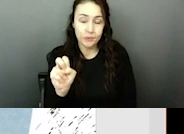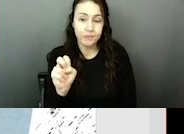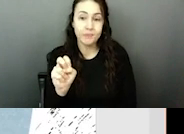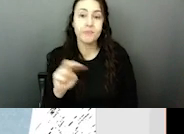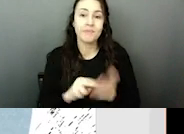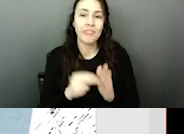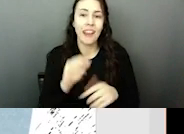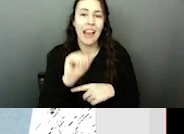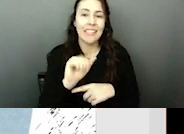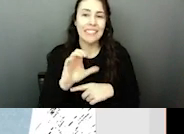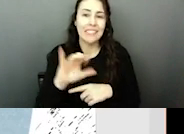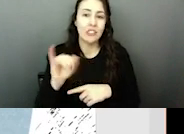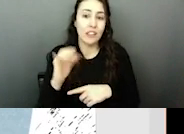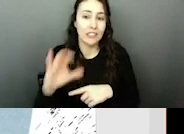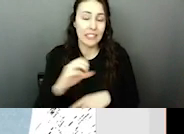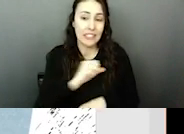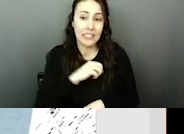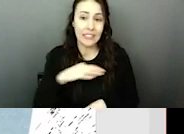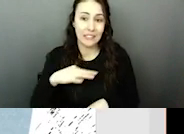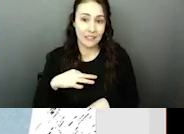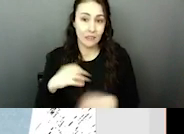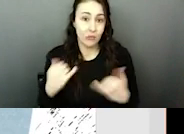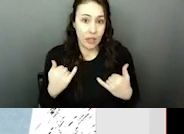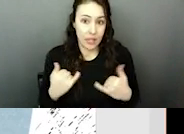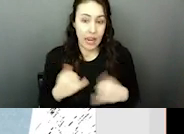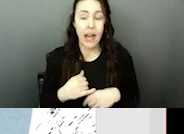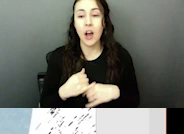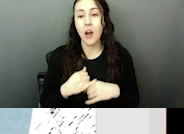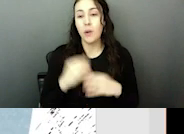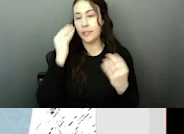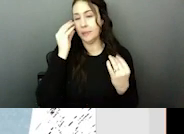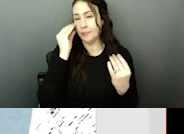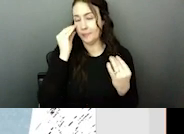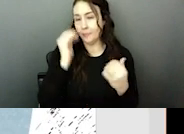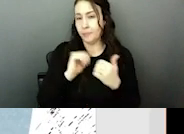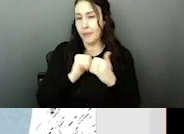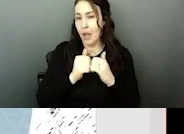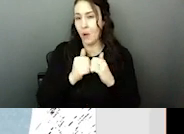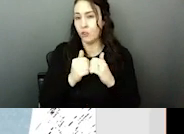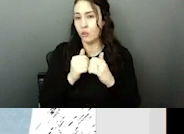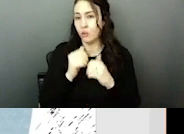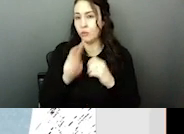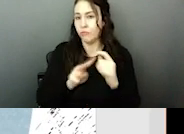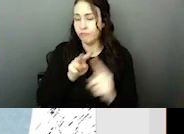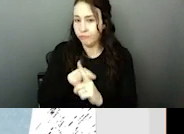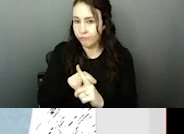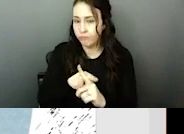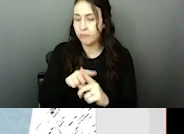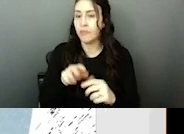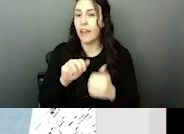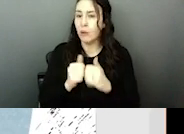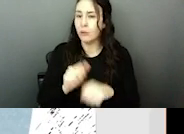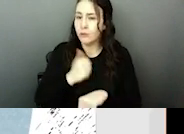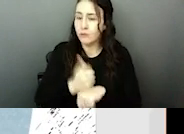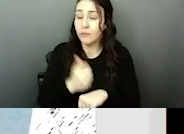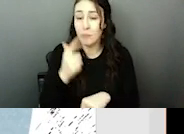the ACCJC staff are right now thinking about what implementation means and what that looks like, because this will be